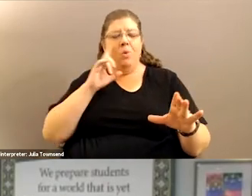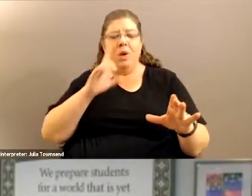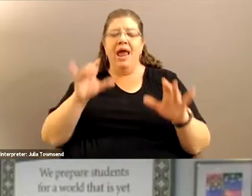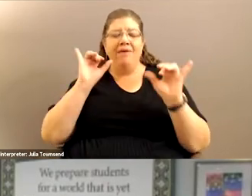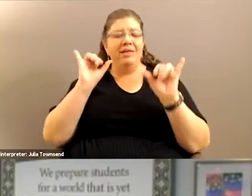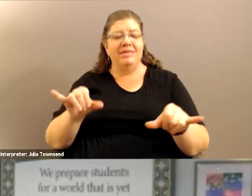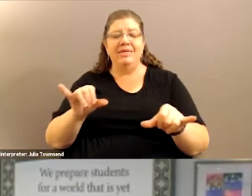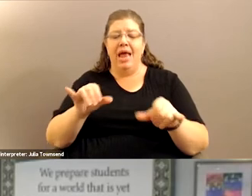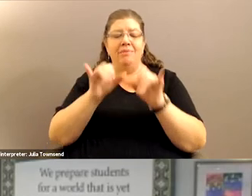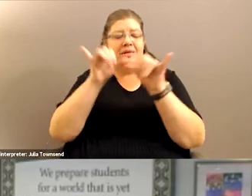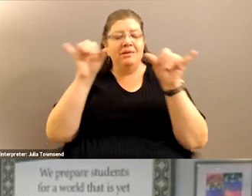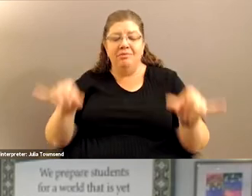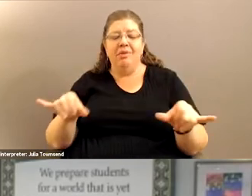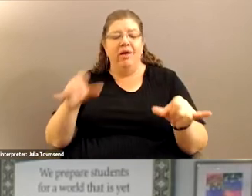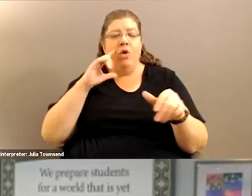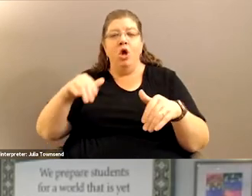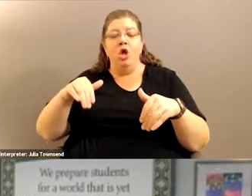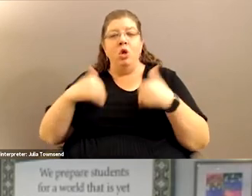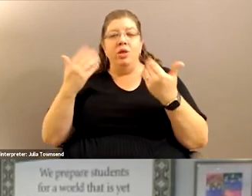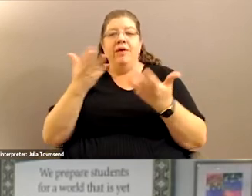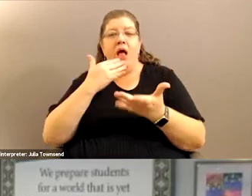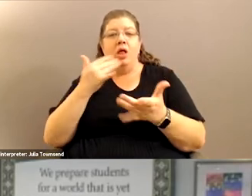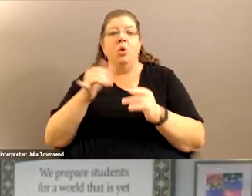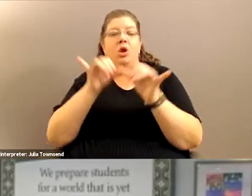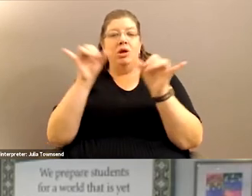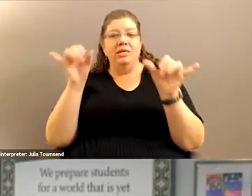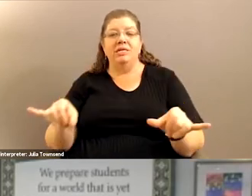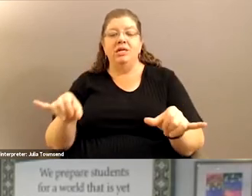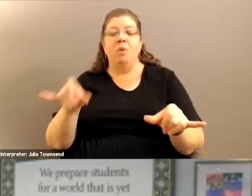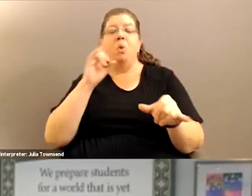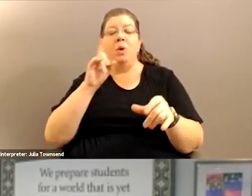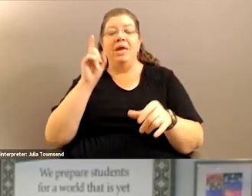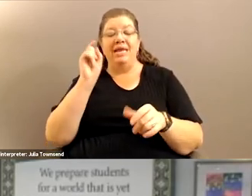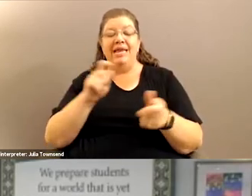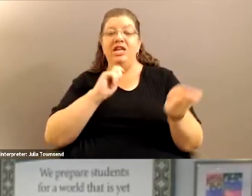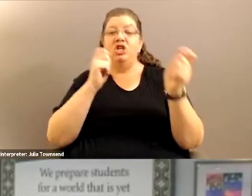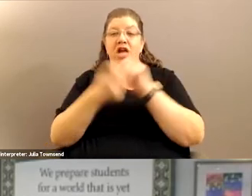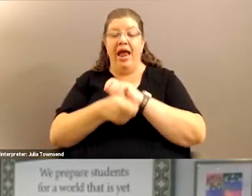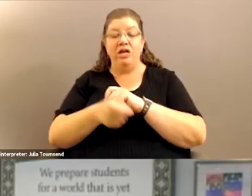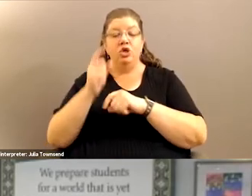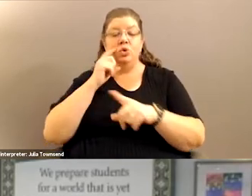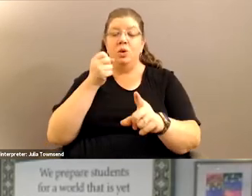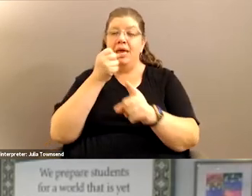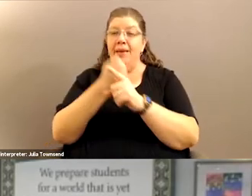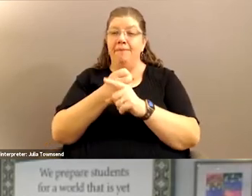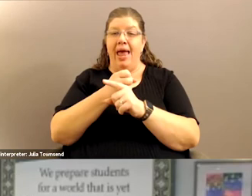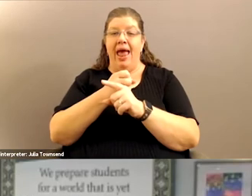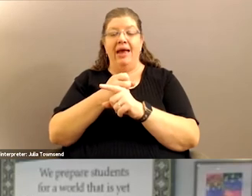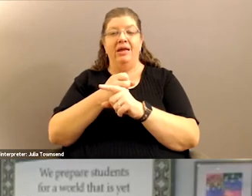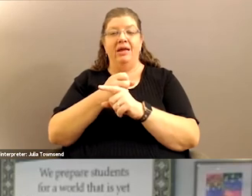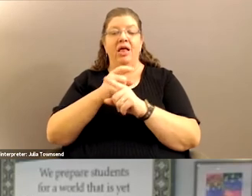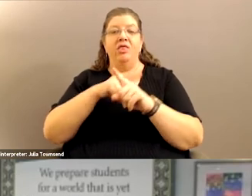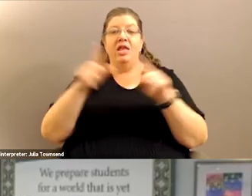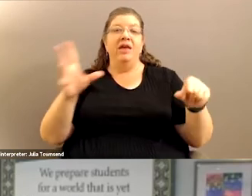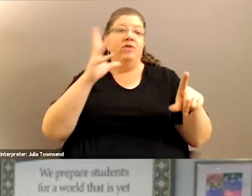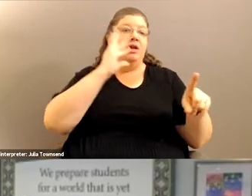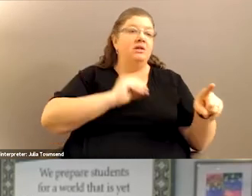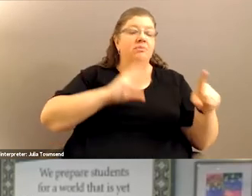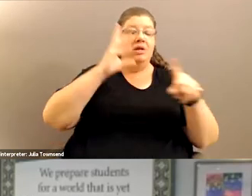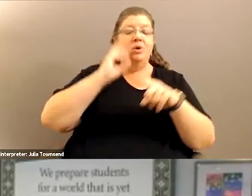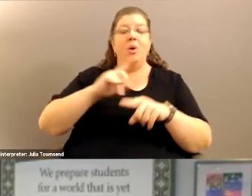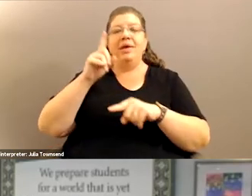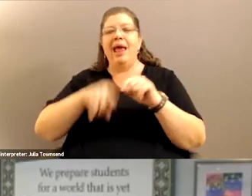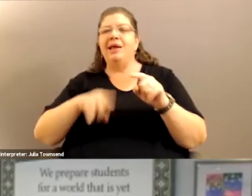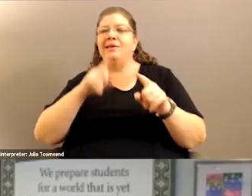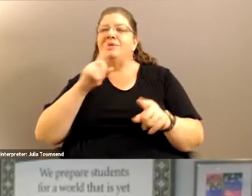system systemic change is needed to impact these disparities these changes cannot be made by tinkering on the edges with trainings